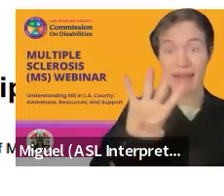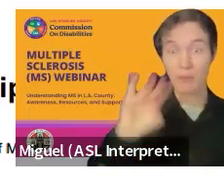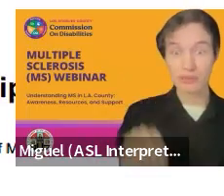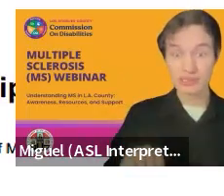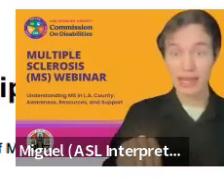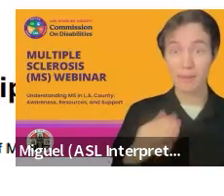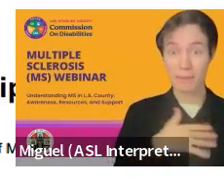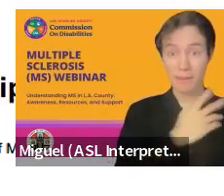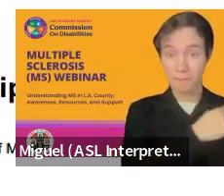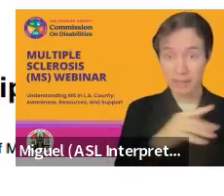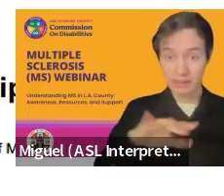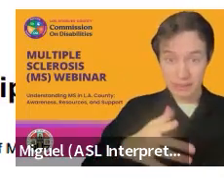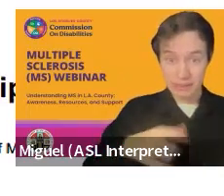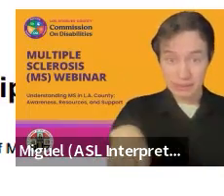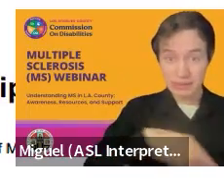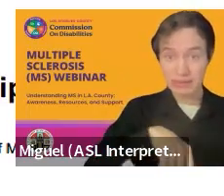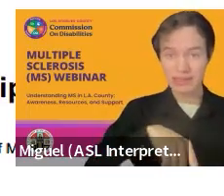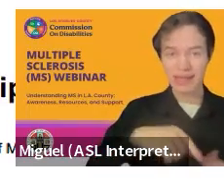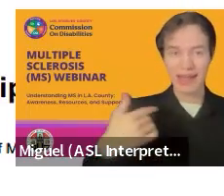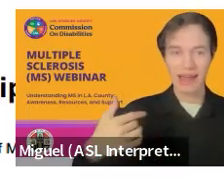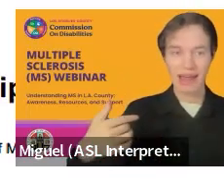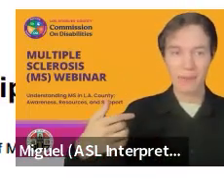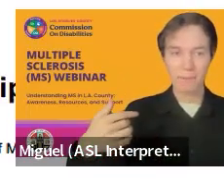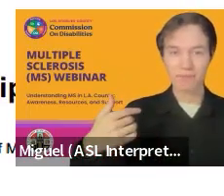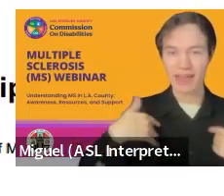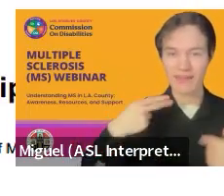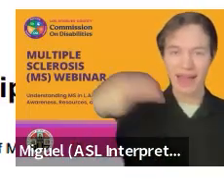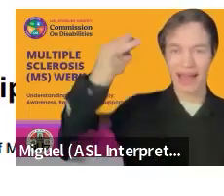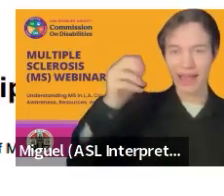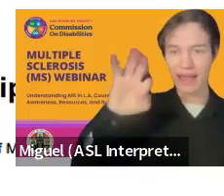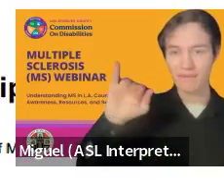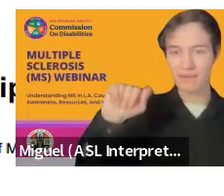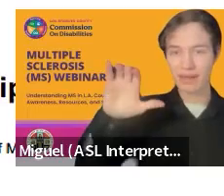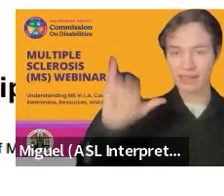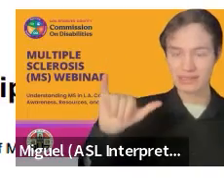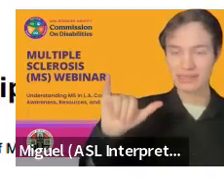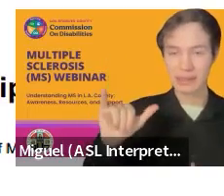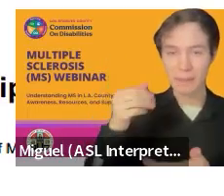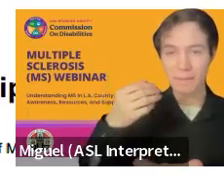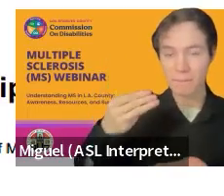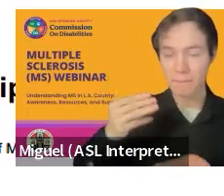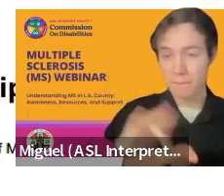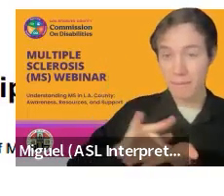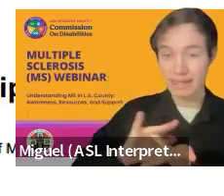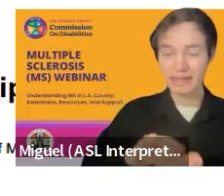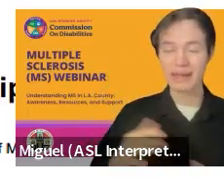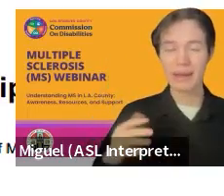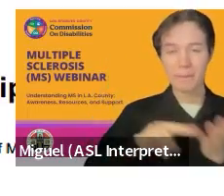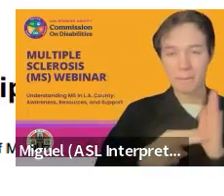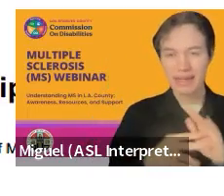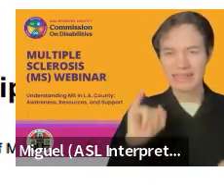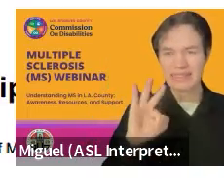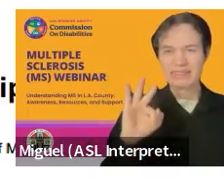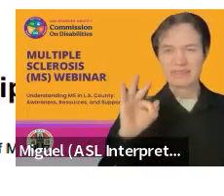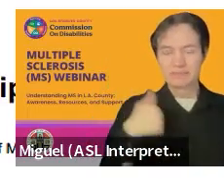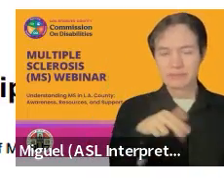treated with high efficacy medication. So basically, any of my patients that I felt needed high efficacy medication, they were